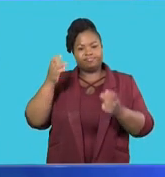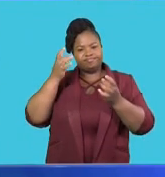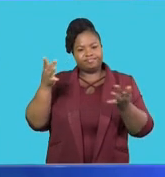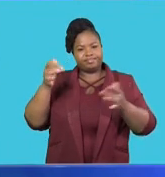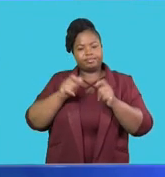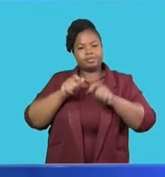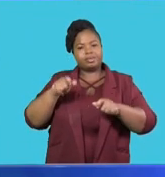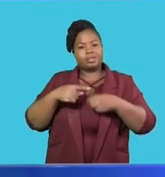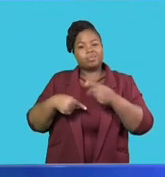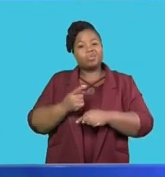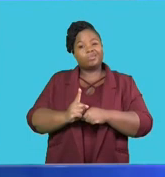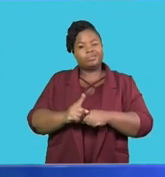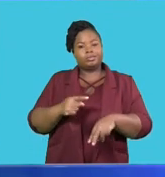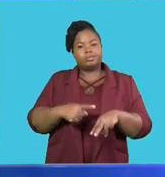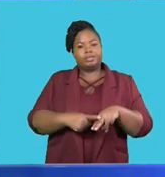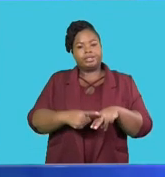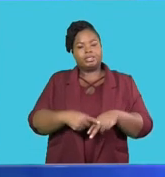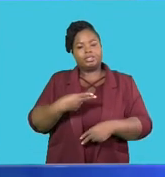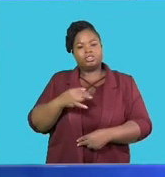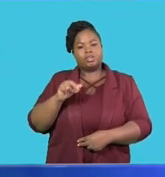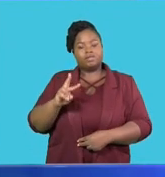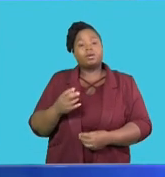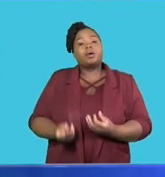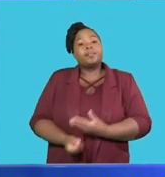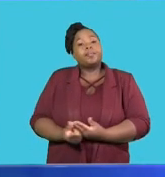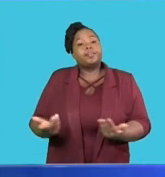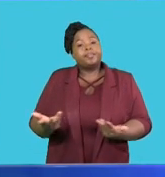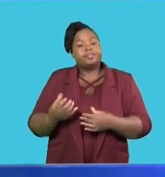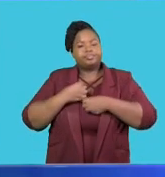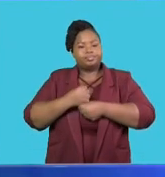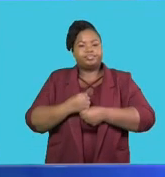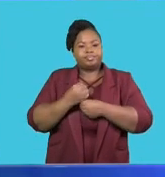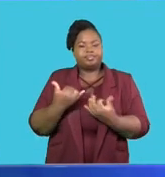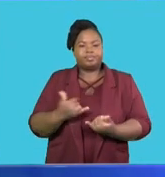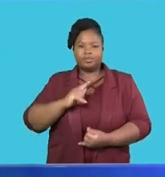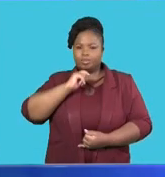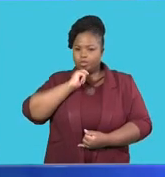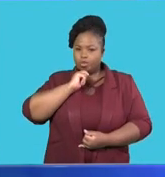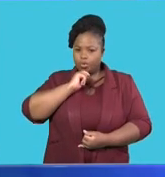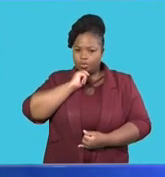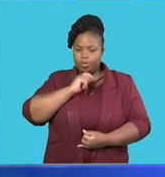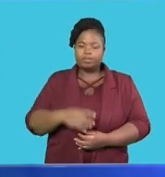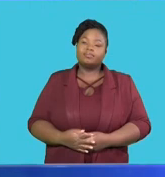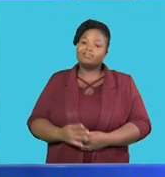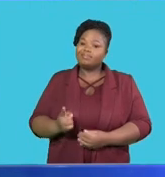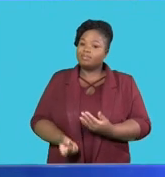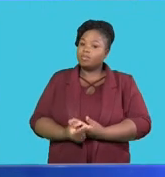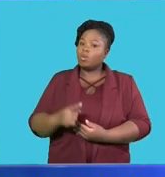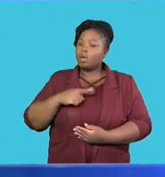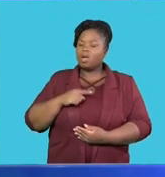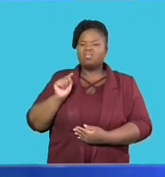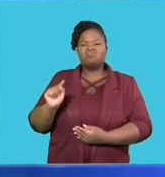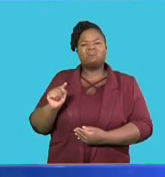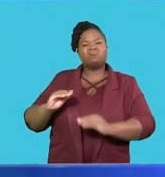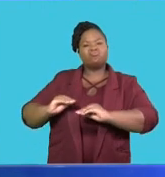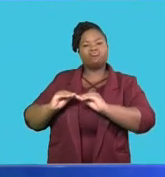ngegciwane lesandulela ngculazi nengculazi uqobo eTurffontein namhlanje ngesikhathi sasekuseni. Lo mkhankaso uhlose ukuqhubeka nokufundisa kanye